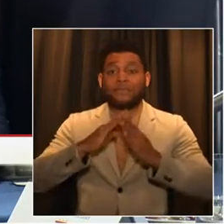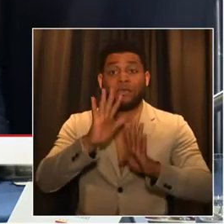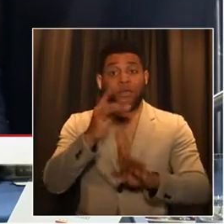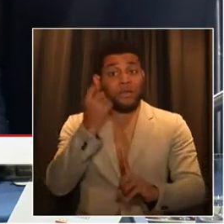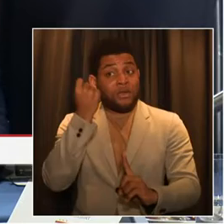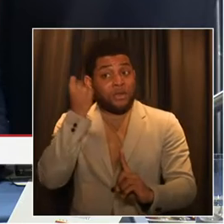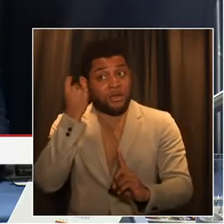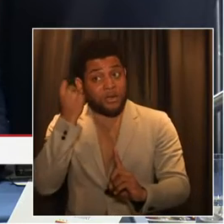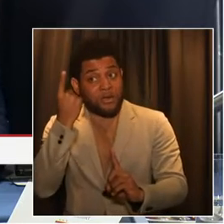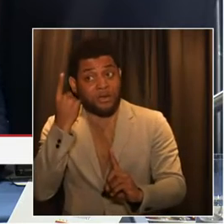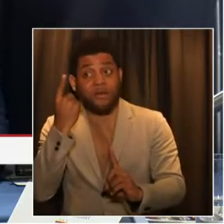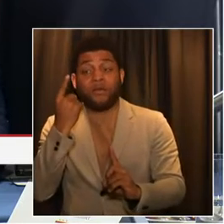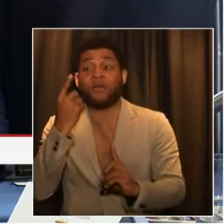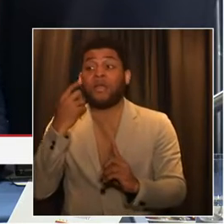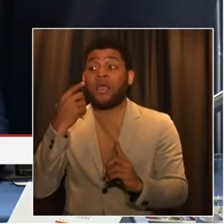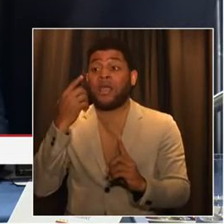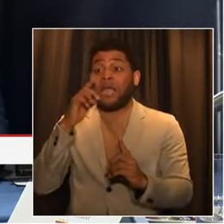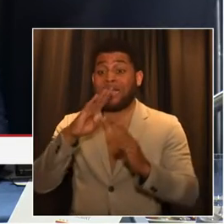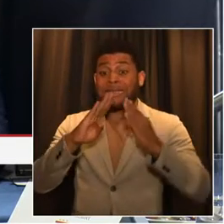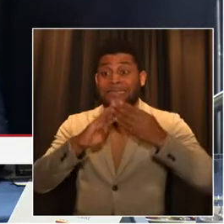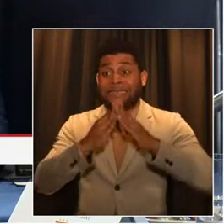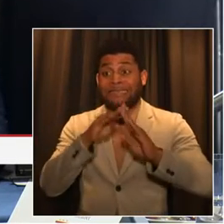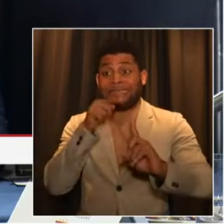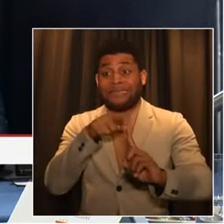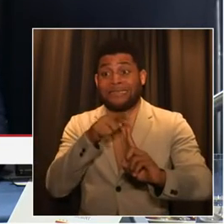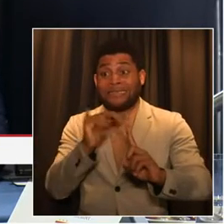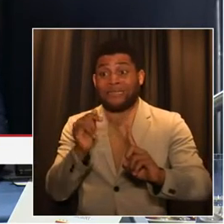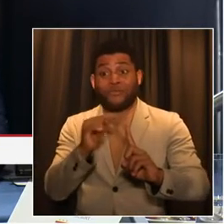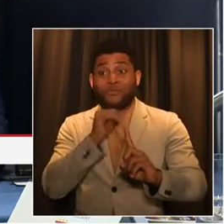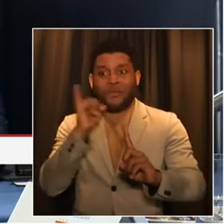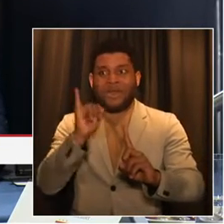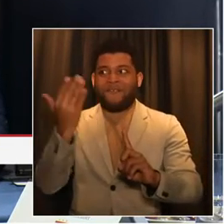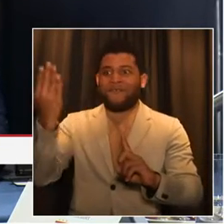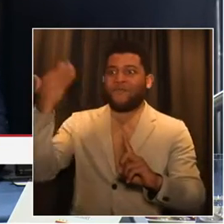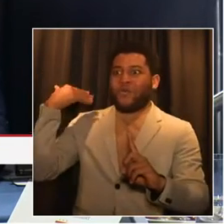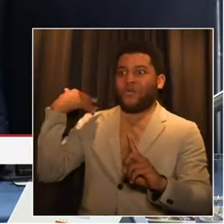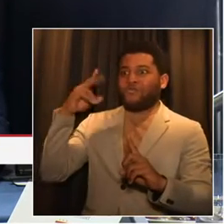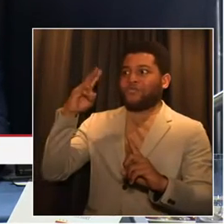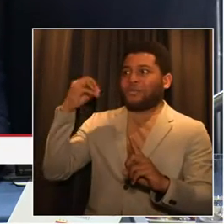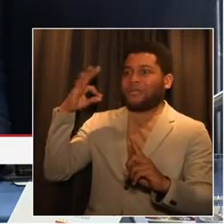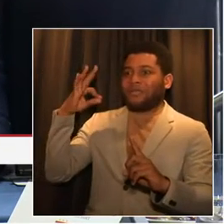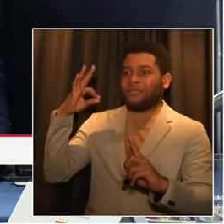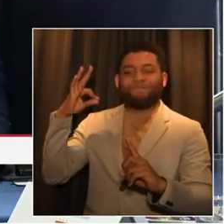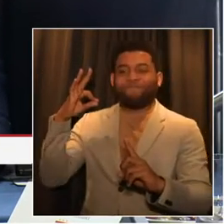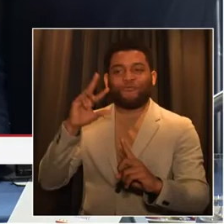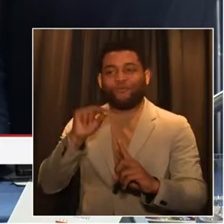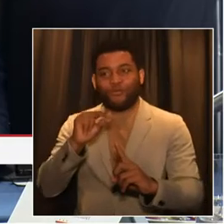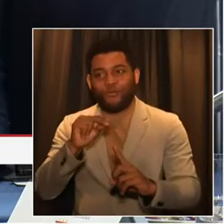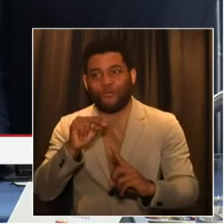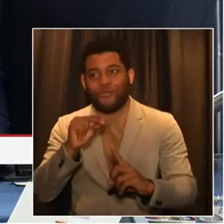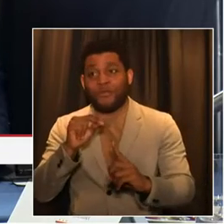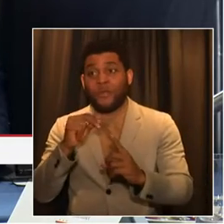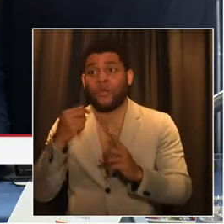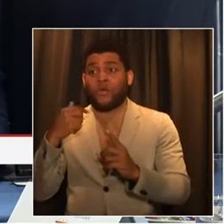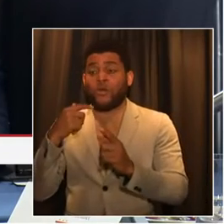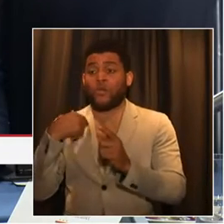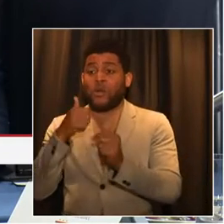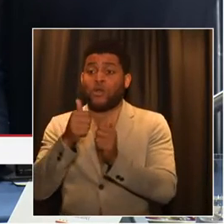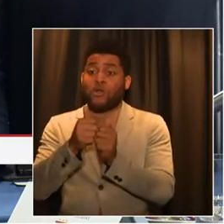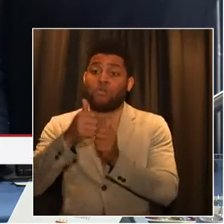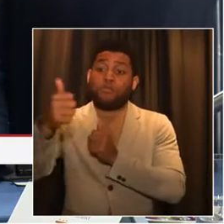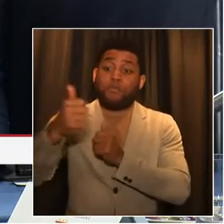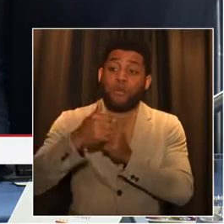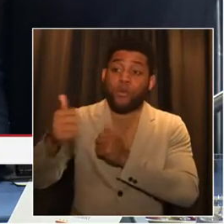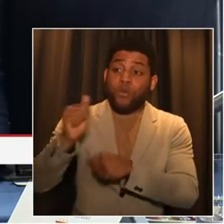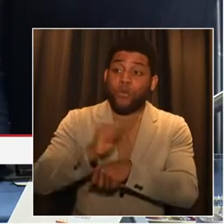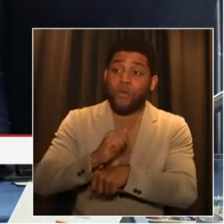going to be, again, what they were in 2019. Remote work started before the pandemic, accelerated significantly